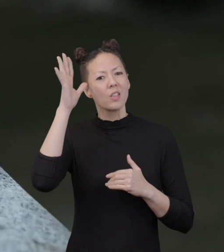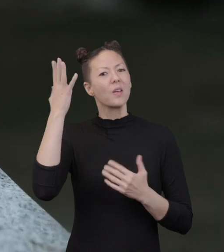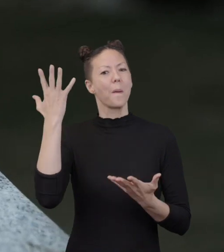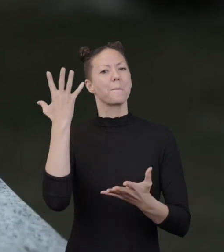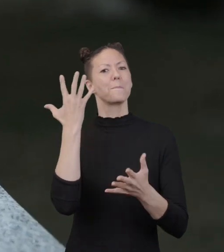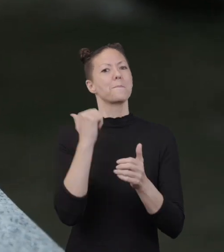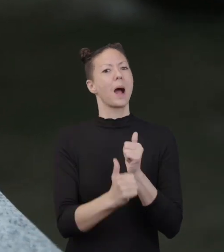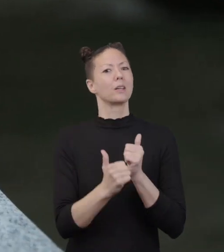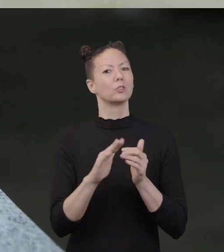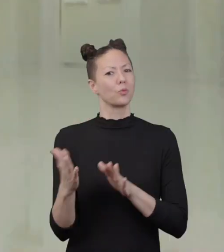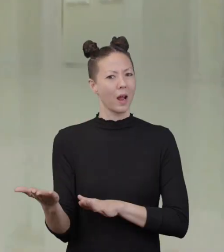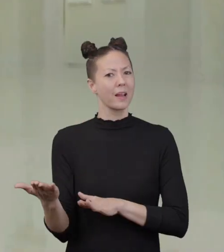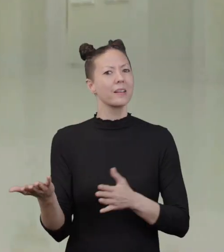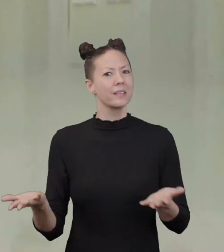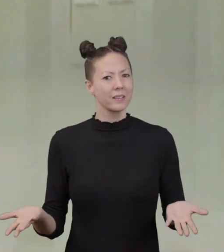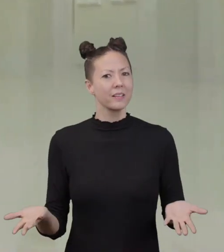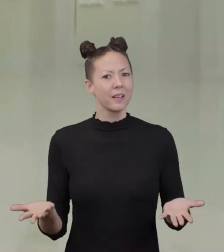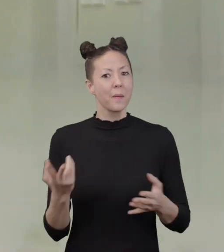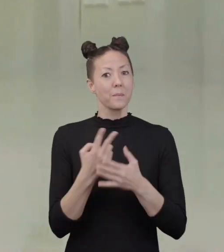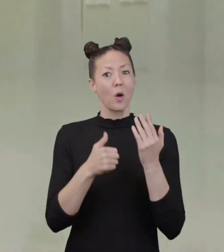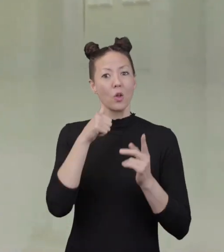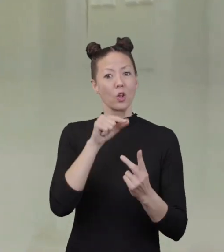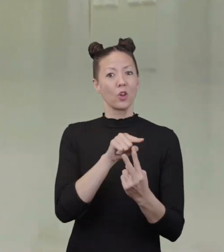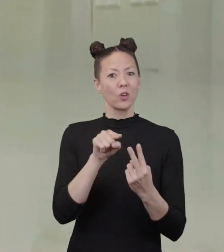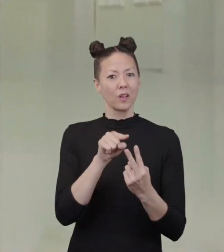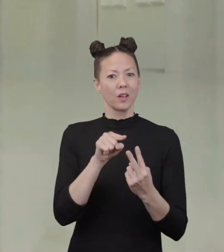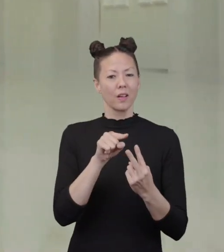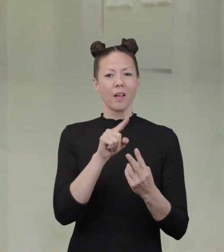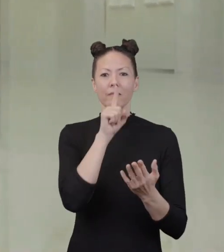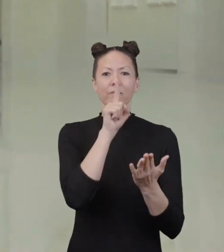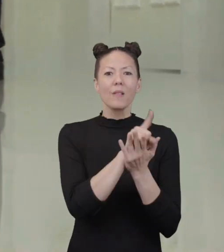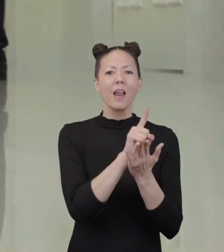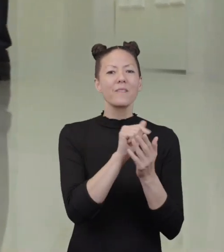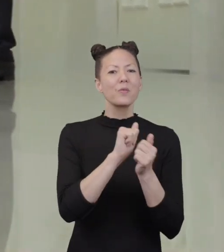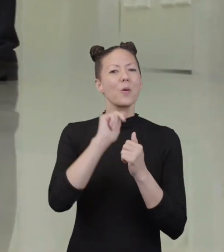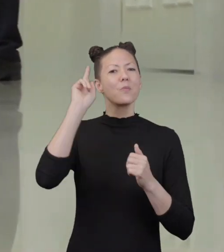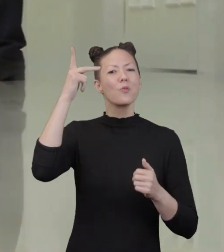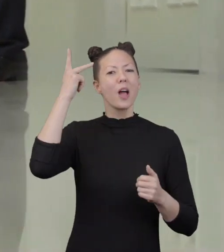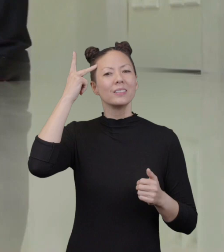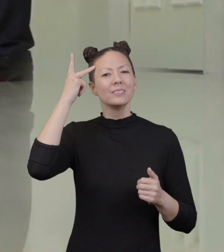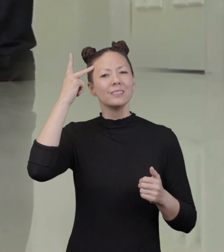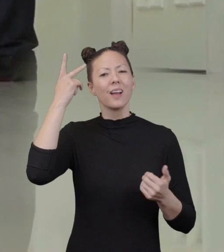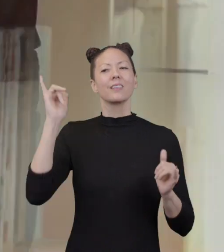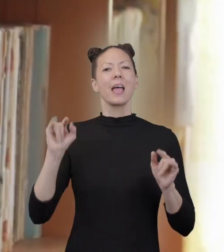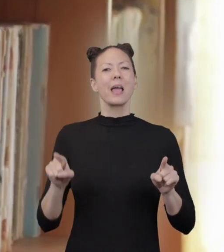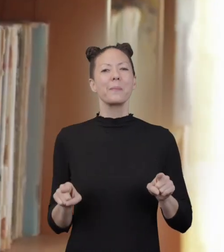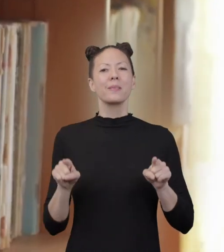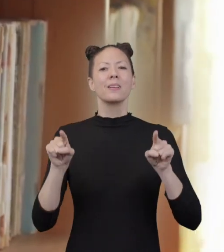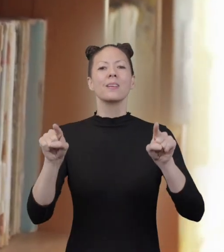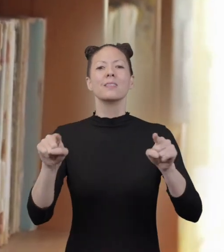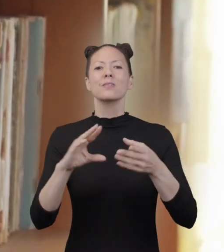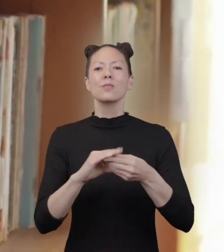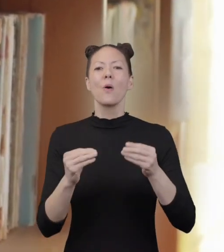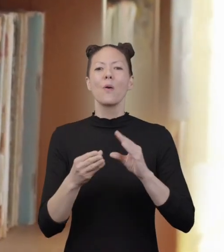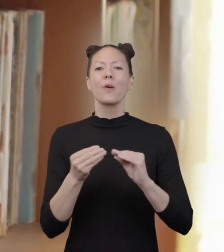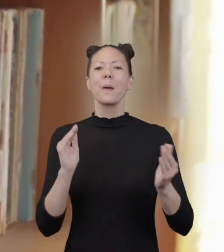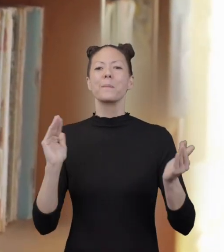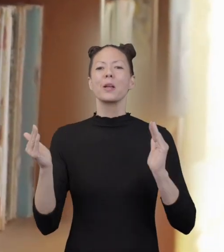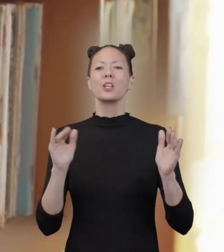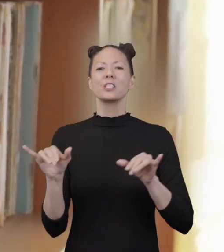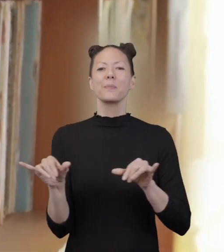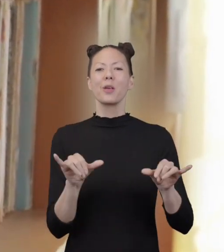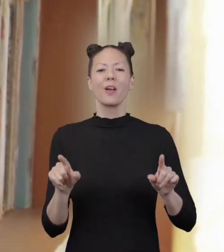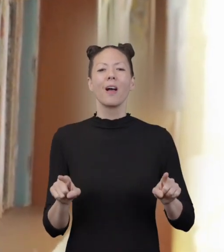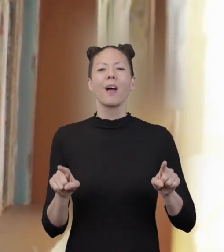passed away, and both girls end up falling in love with a prince. That's how easy it is to